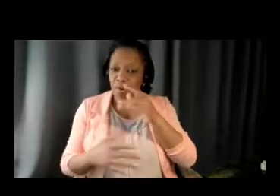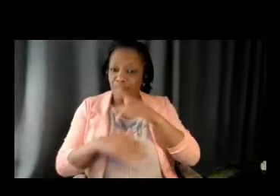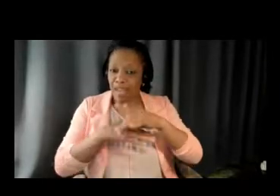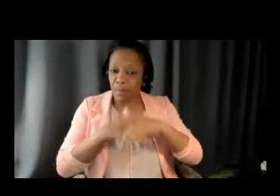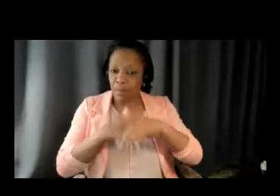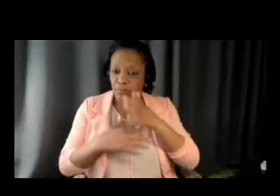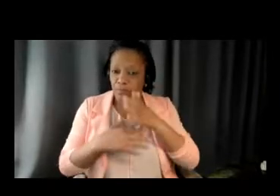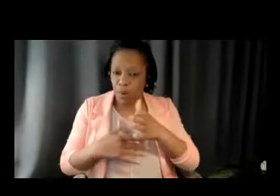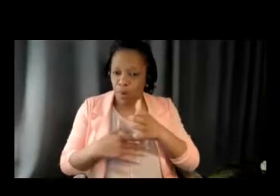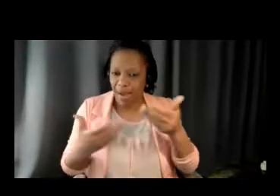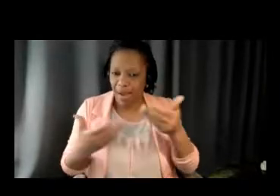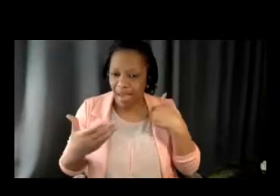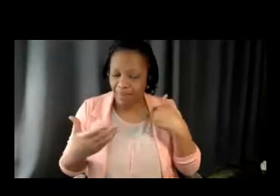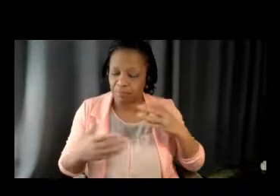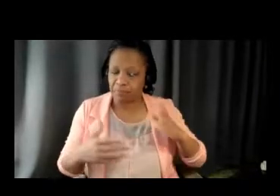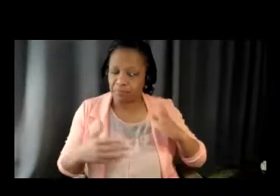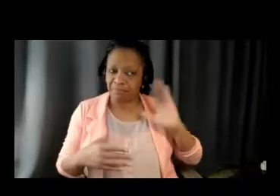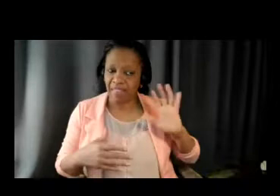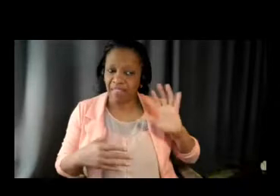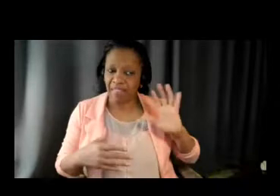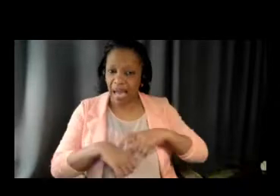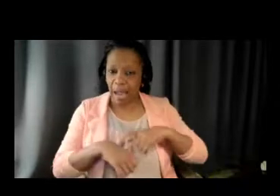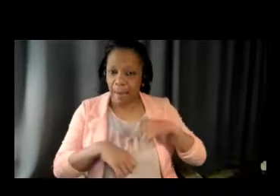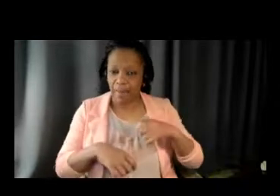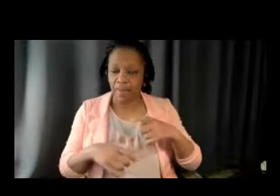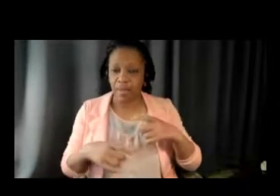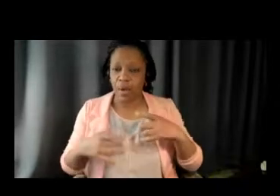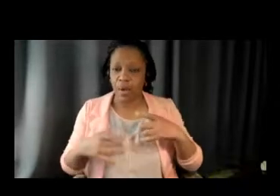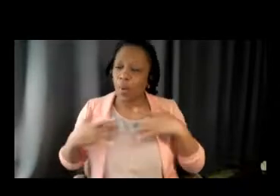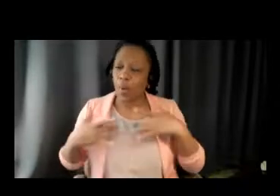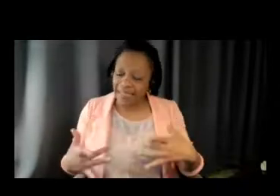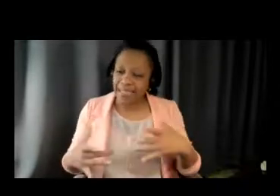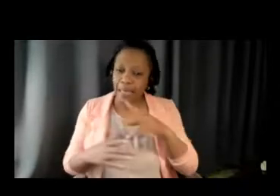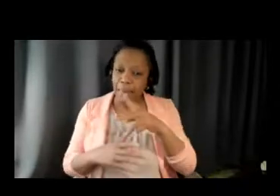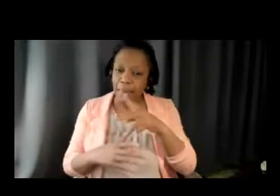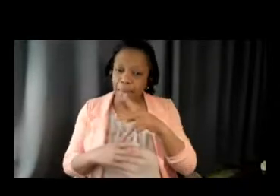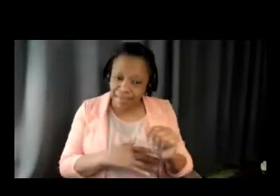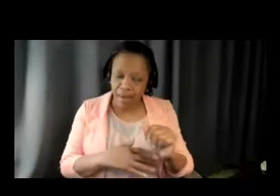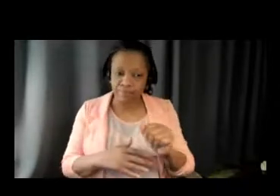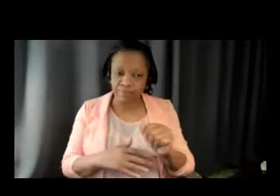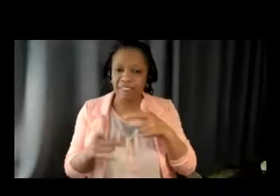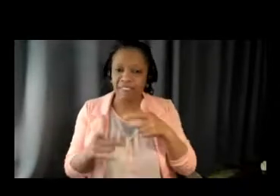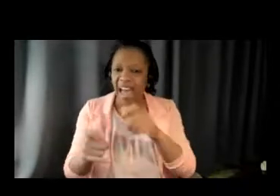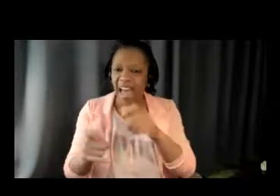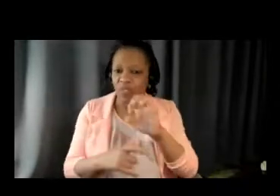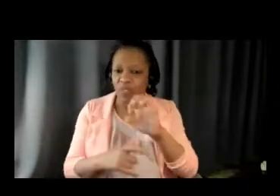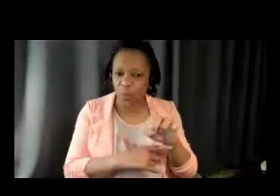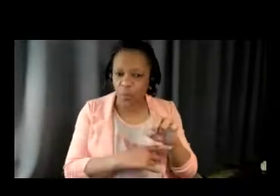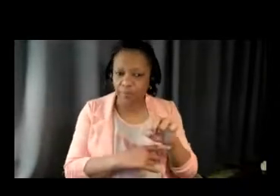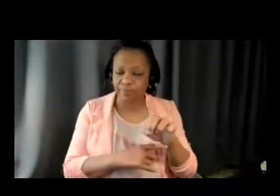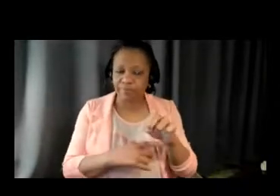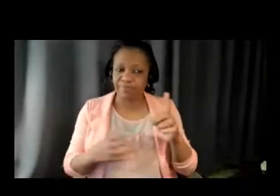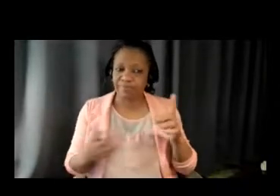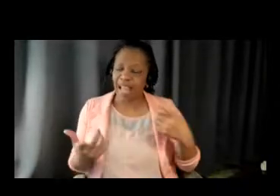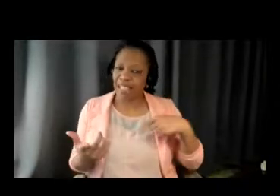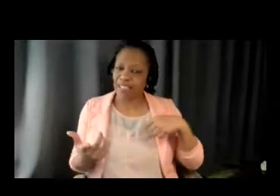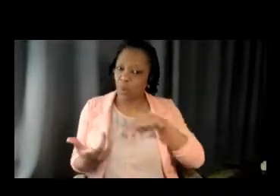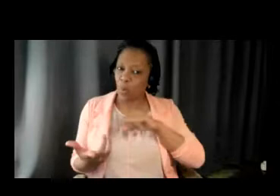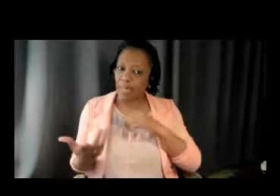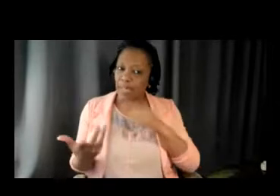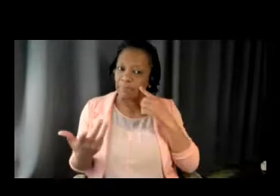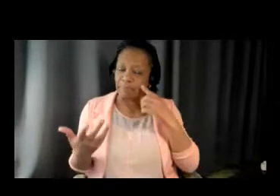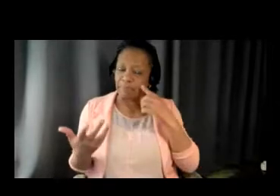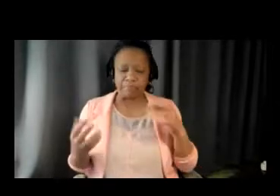the most common option we would get is pizza or fast food. So we said, what are we doing here? We're talking about food justice, talking about healthy eating,